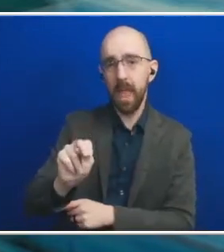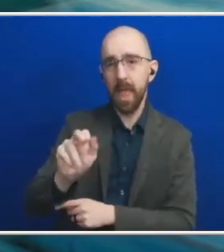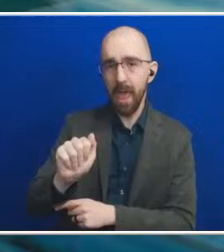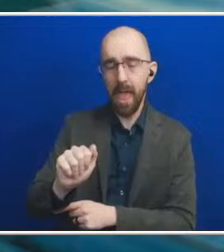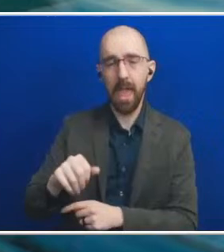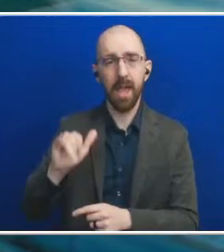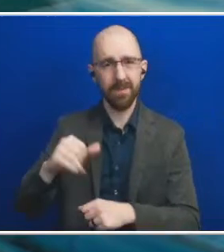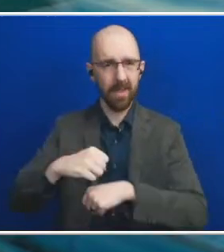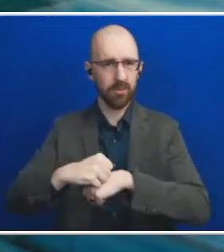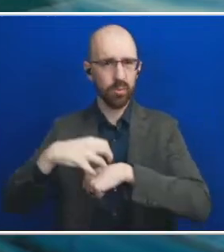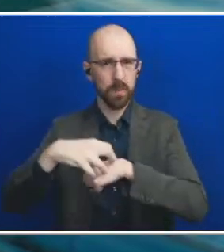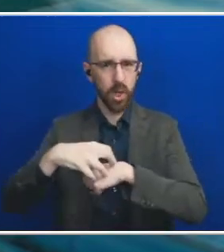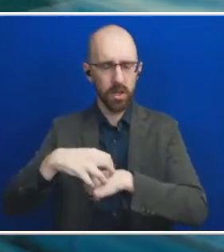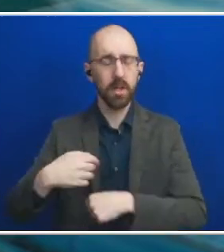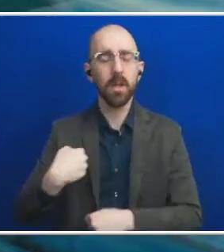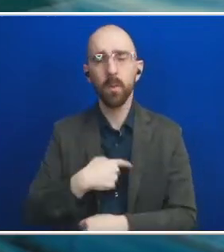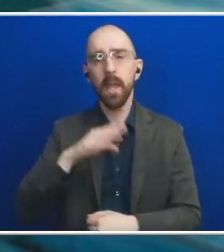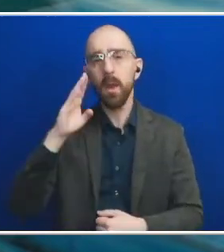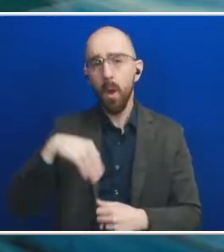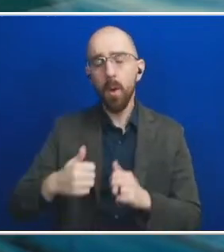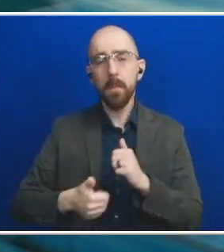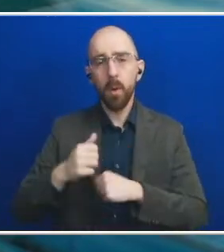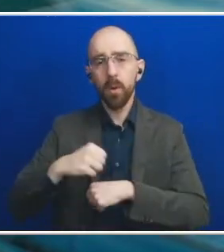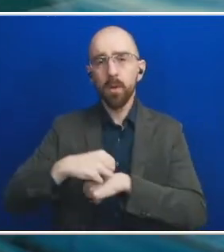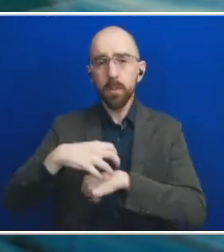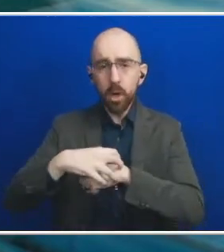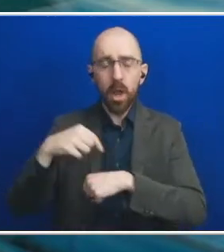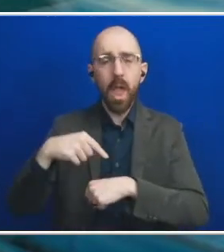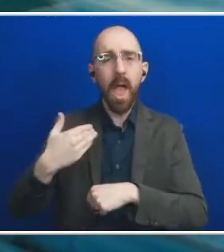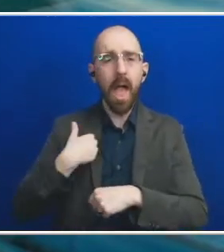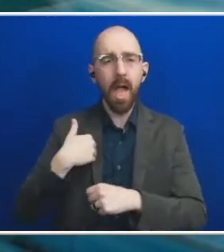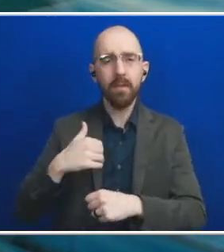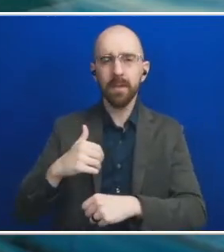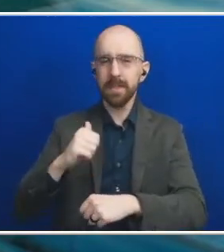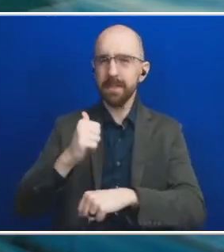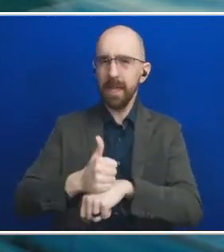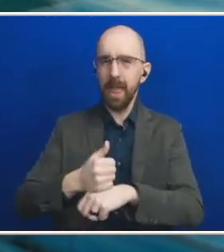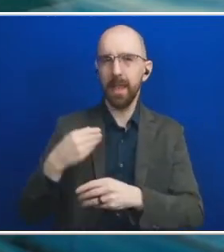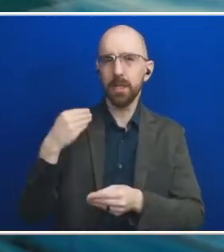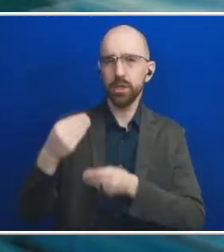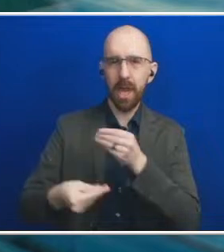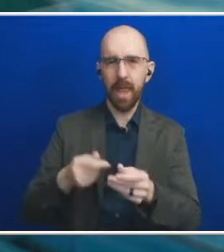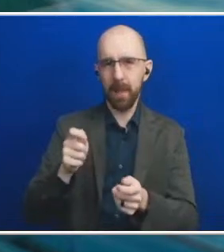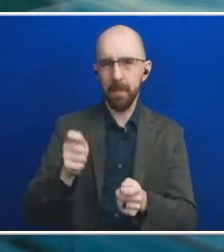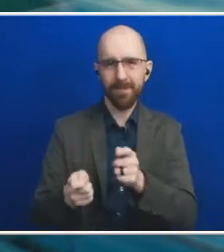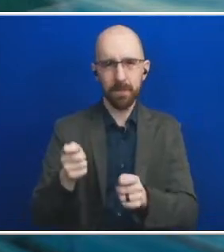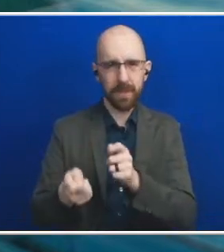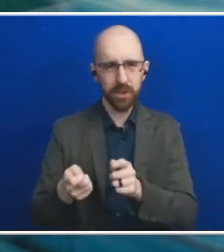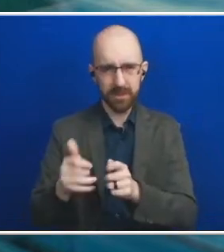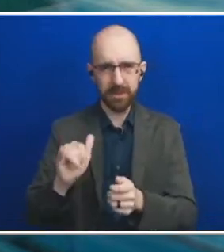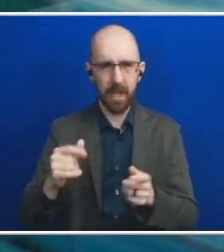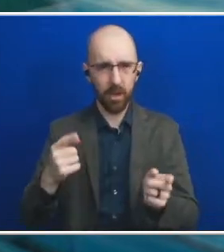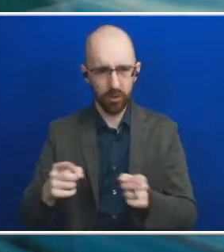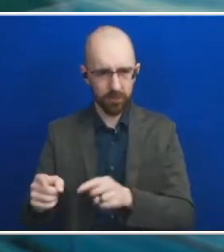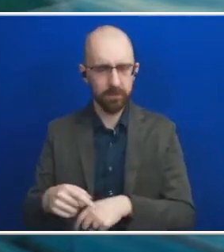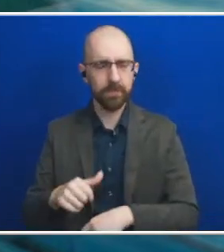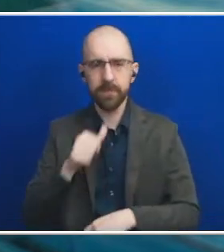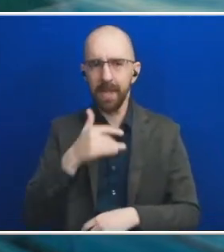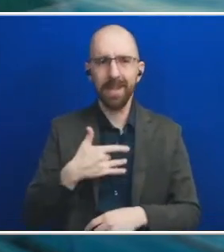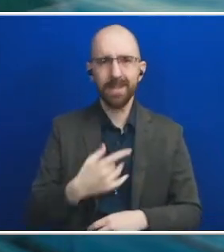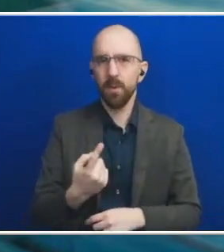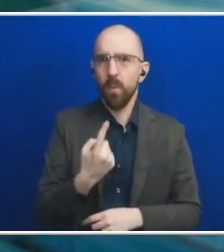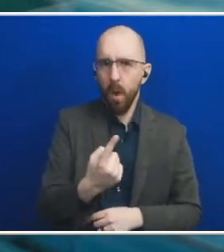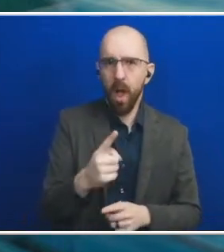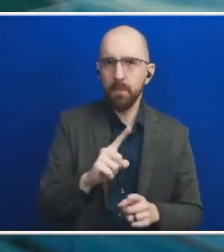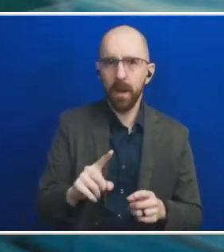We know that most tumors have a set of genetic malformations that occur. it's never just usually one, it's a collection of multiple